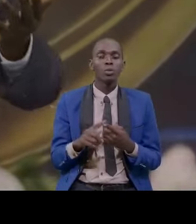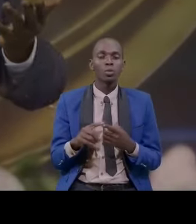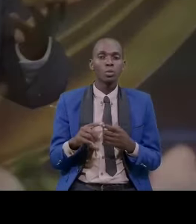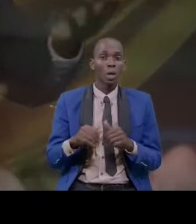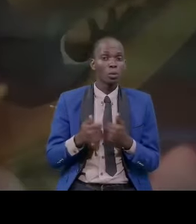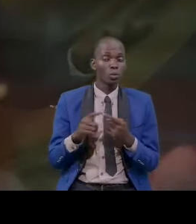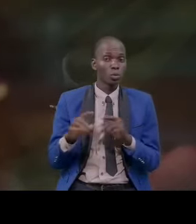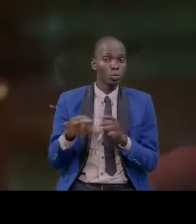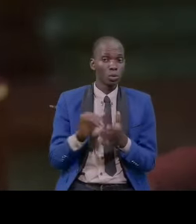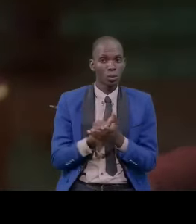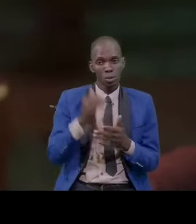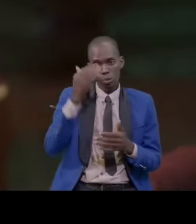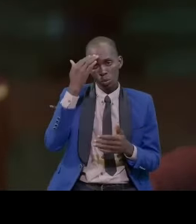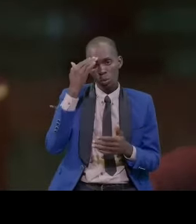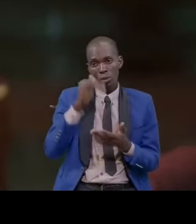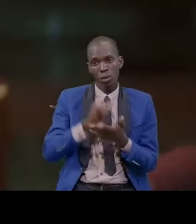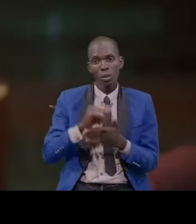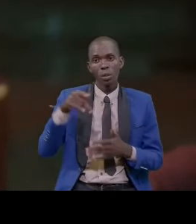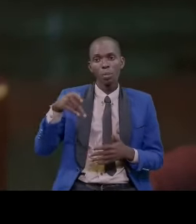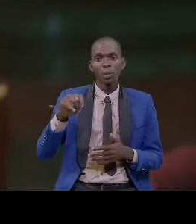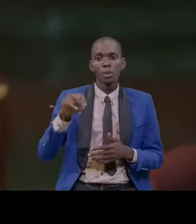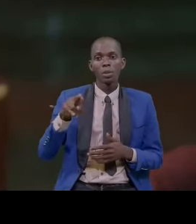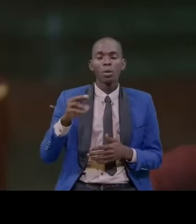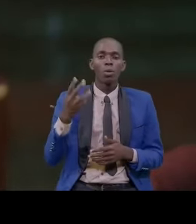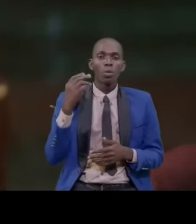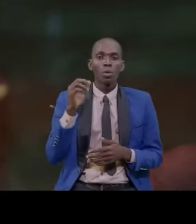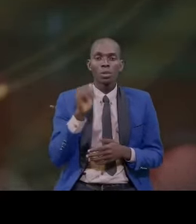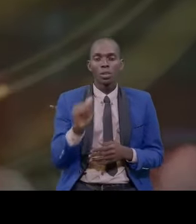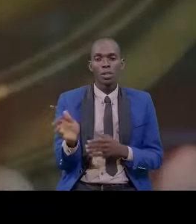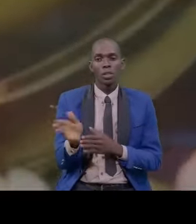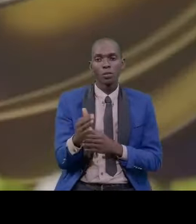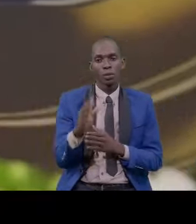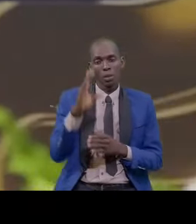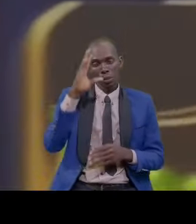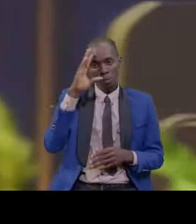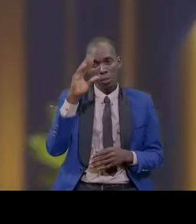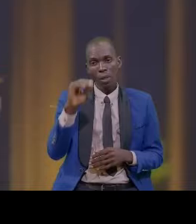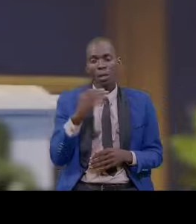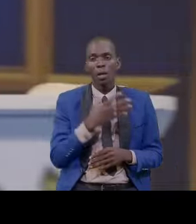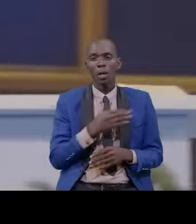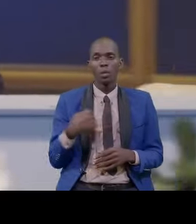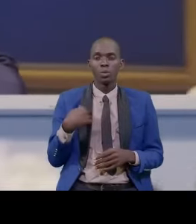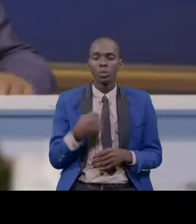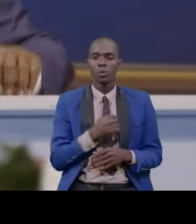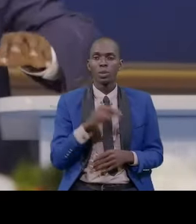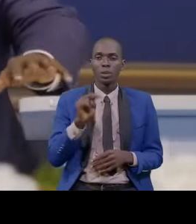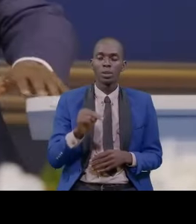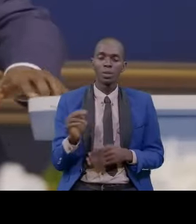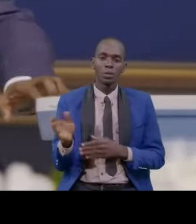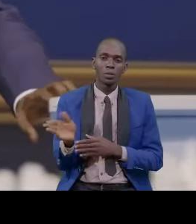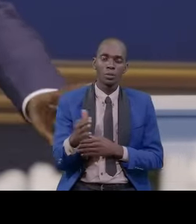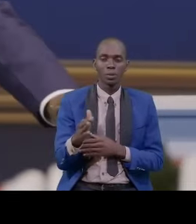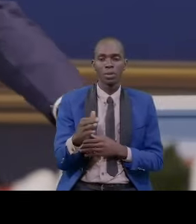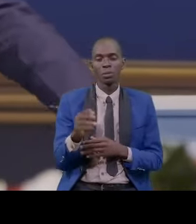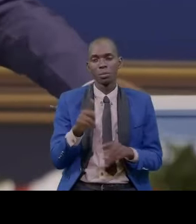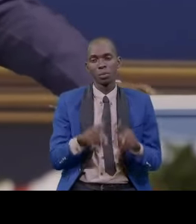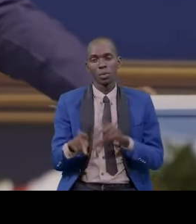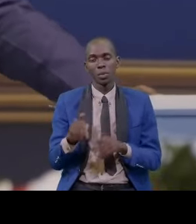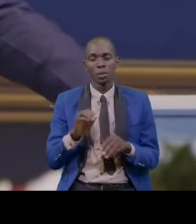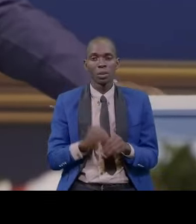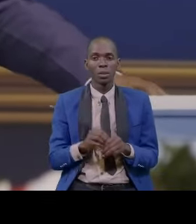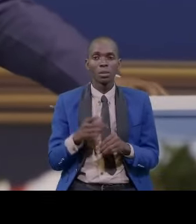And we need fishermen in the nation. And yet Peter was still a fisherman who had not